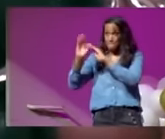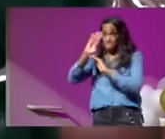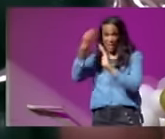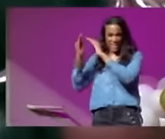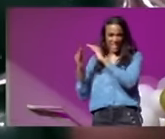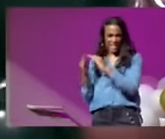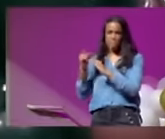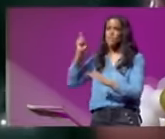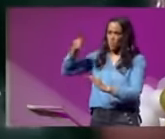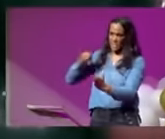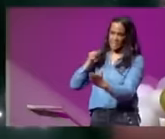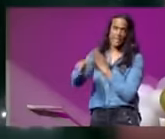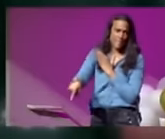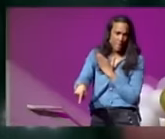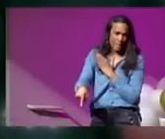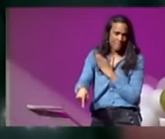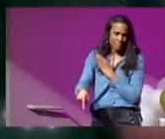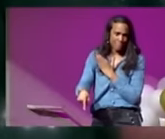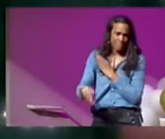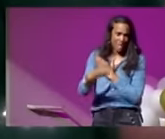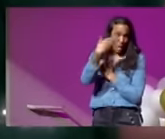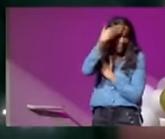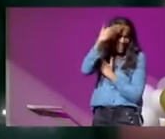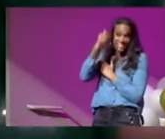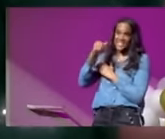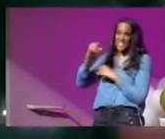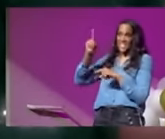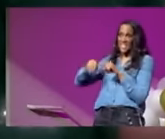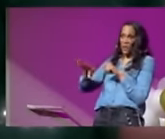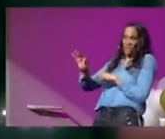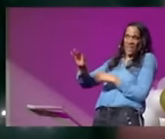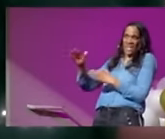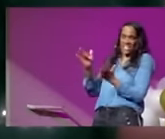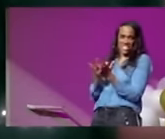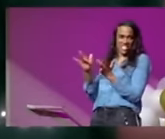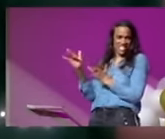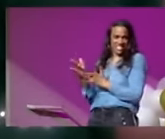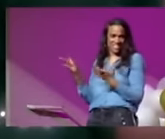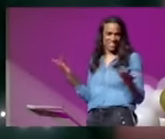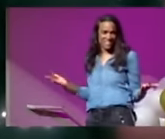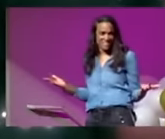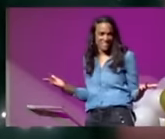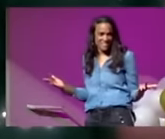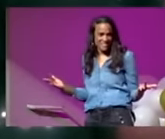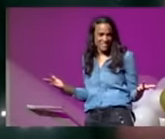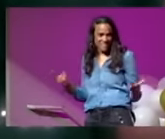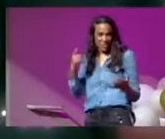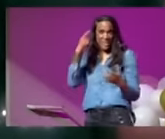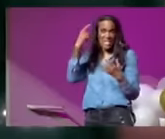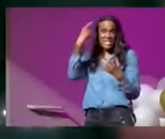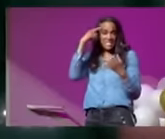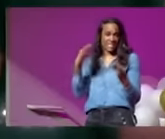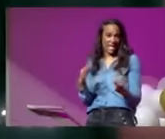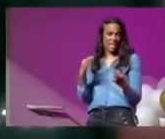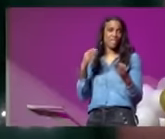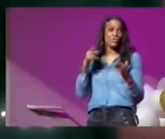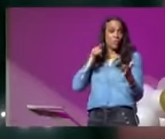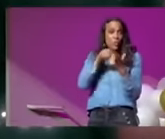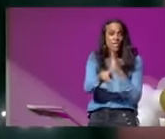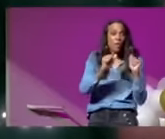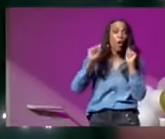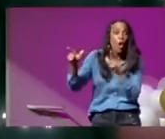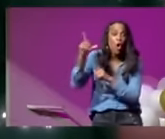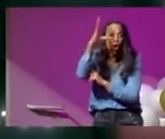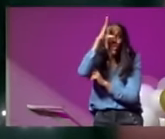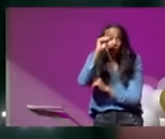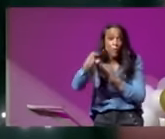be killed. It's called genocide. Let's call it what it is going on in Gaza right now. It's